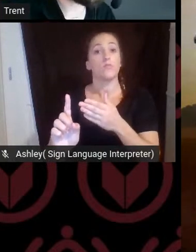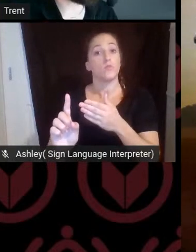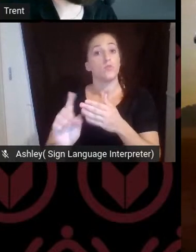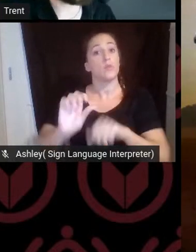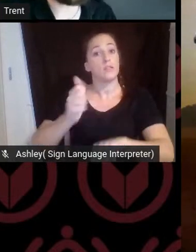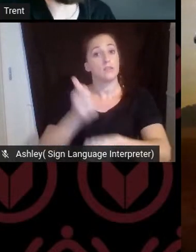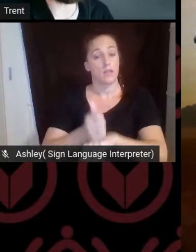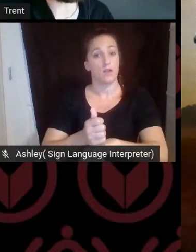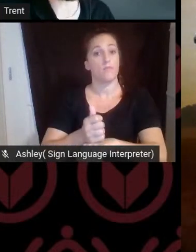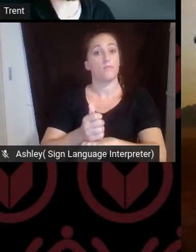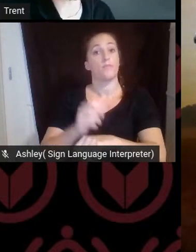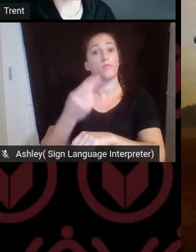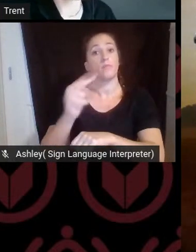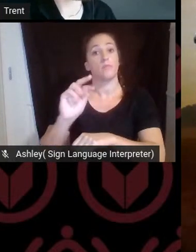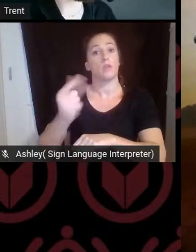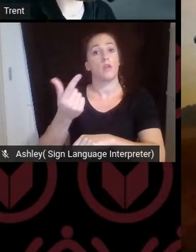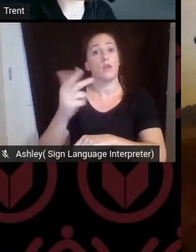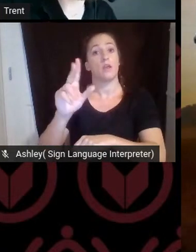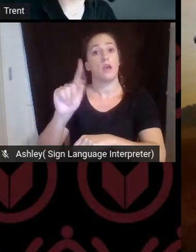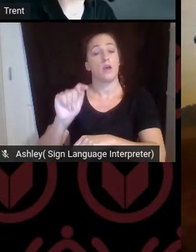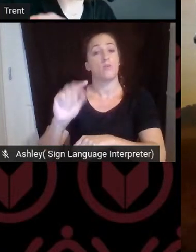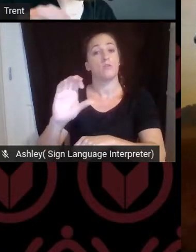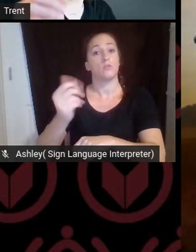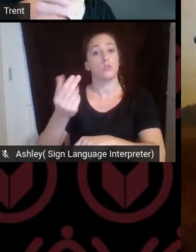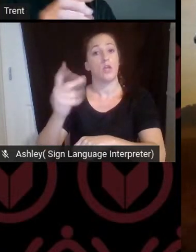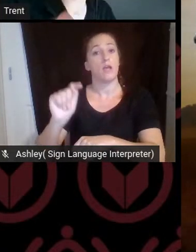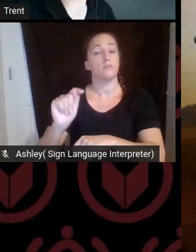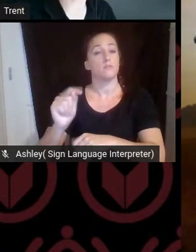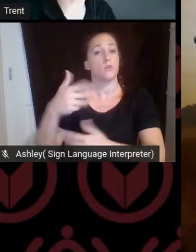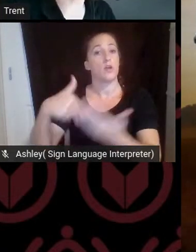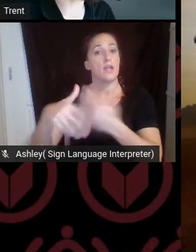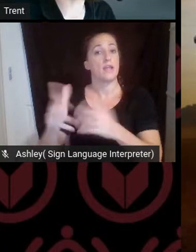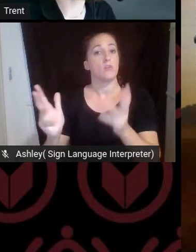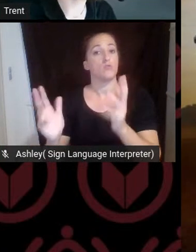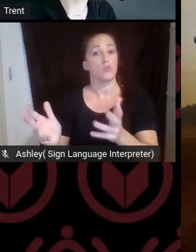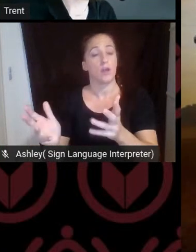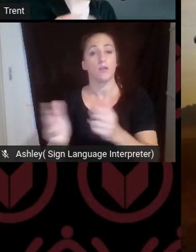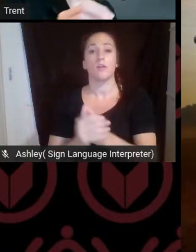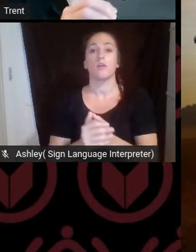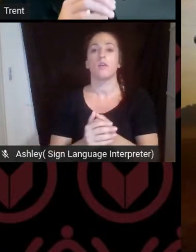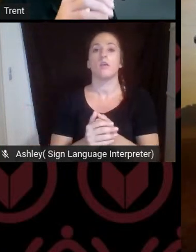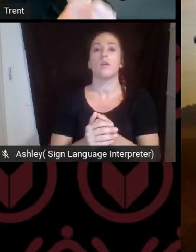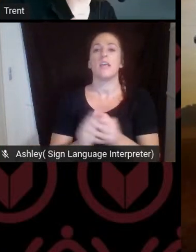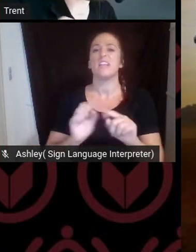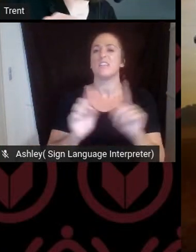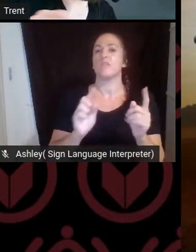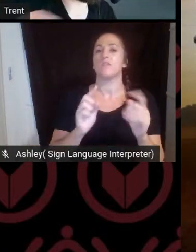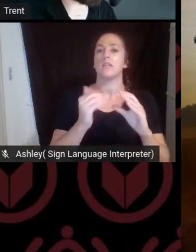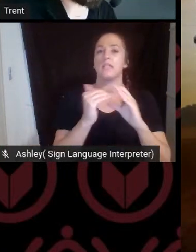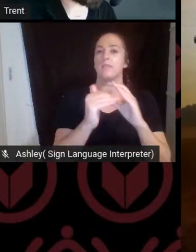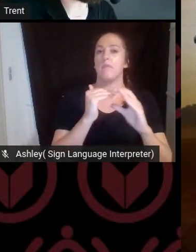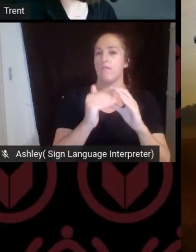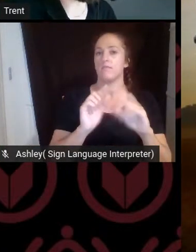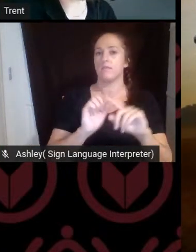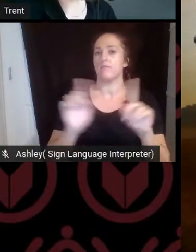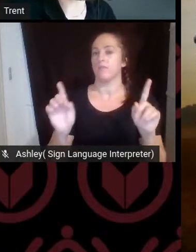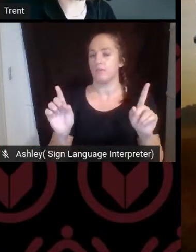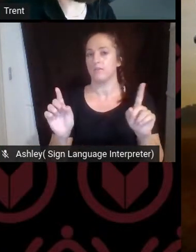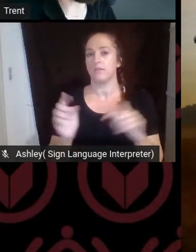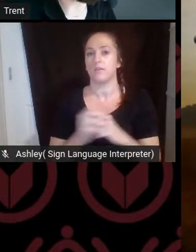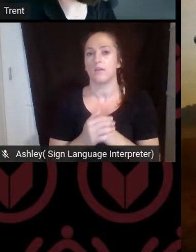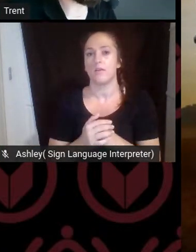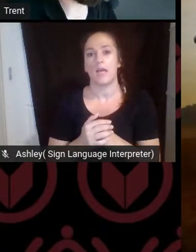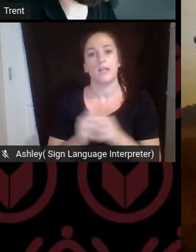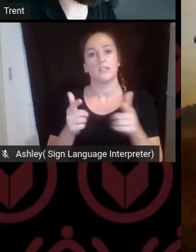Hangouts chats are different from email because there's while there are no emails sent, And it's just kind of like a quick way to get a hold of